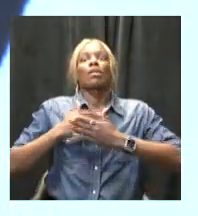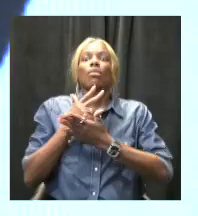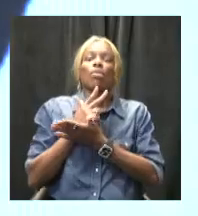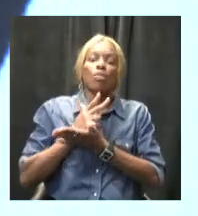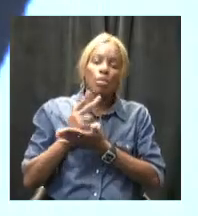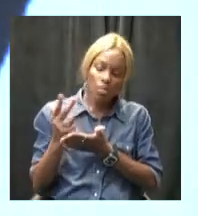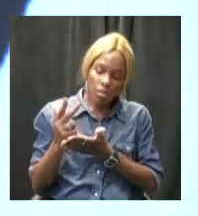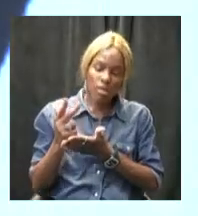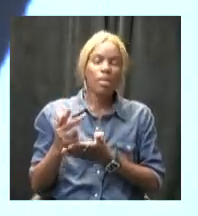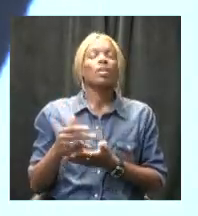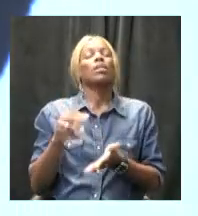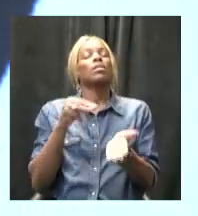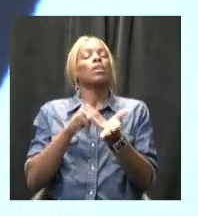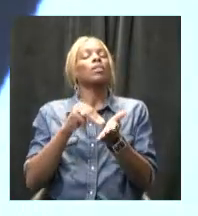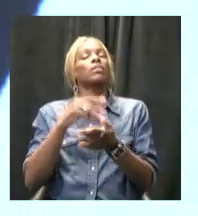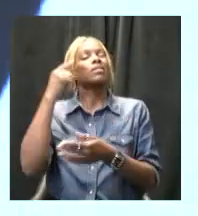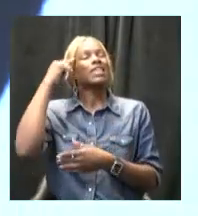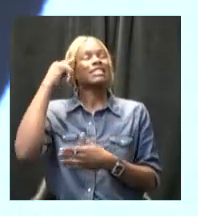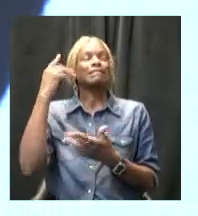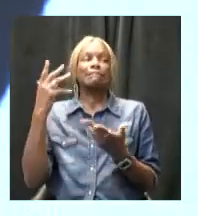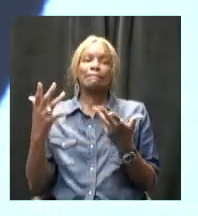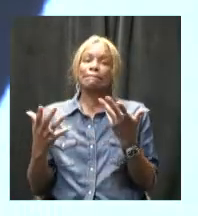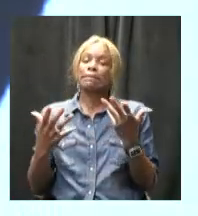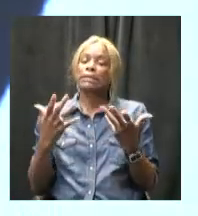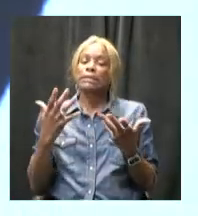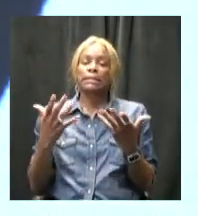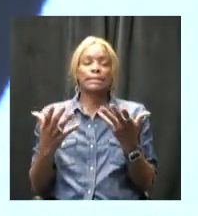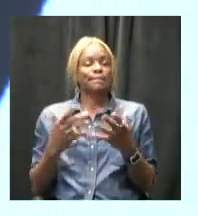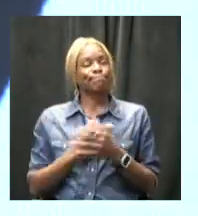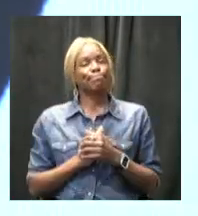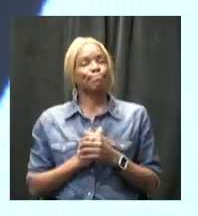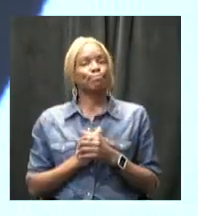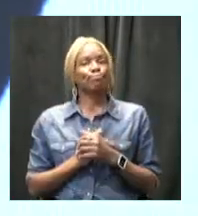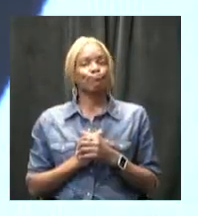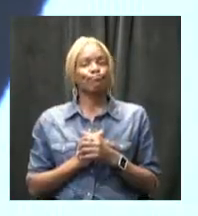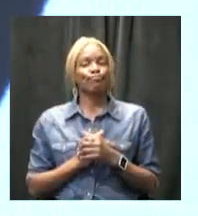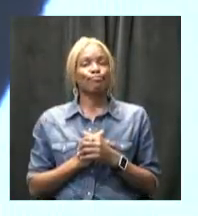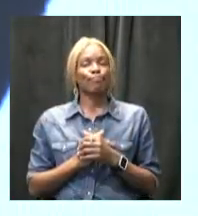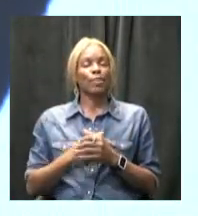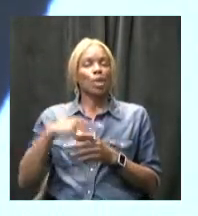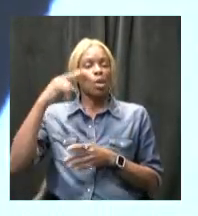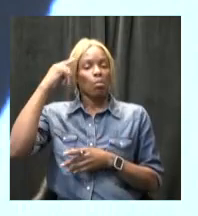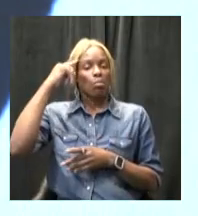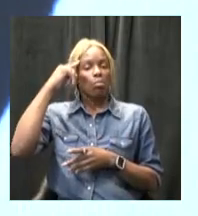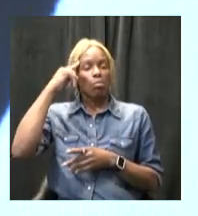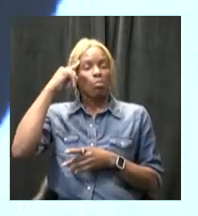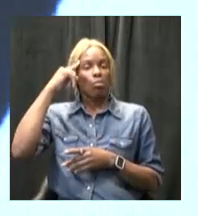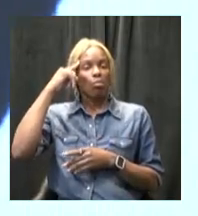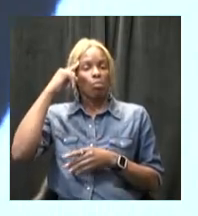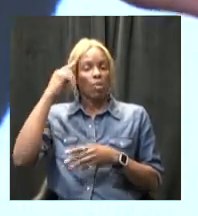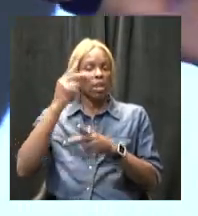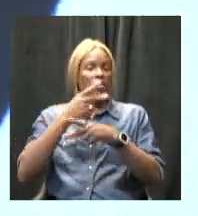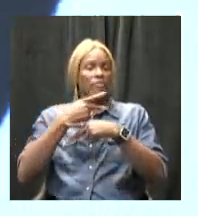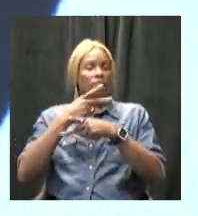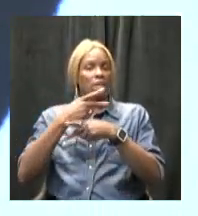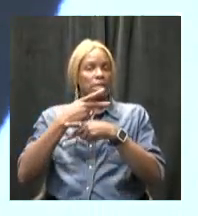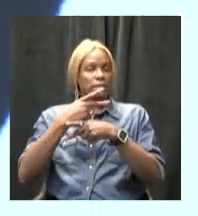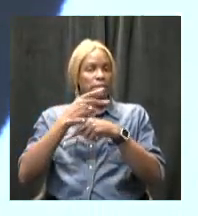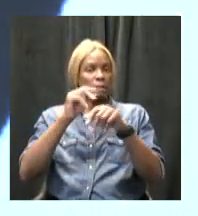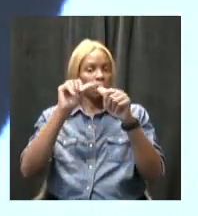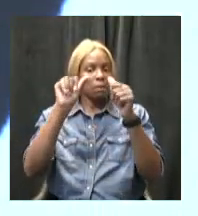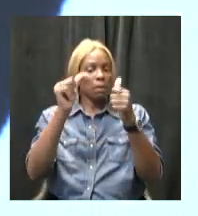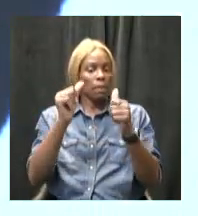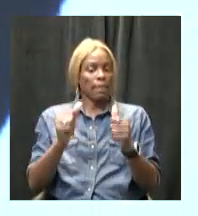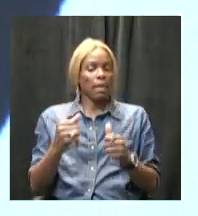doctors began to believe that there was no more brain function. She had been on a ventilator some 3 weeks, and it looked